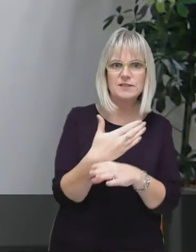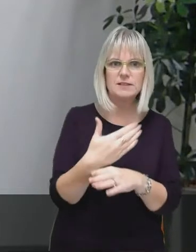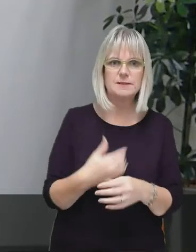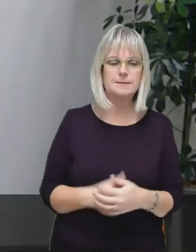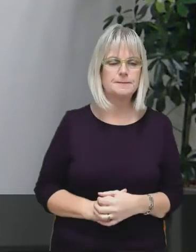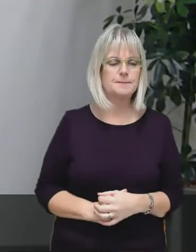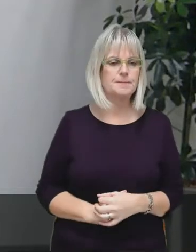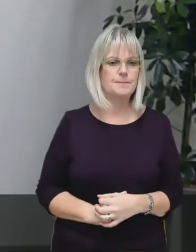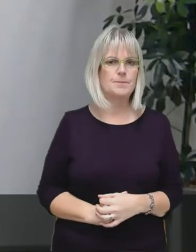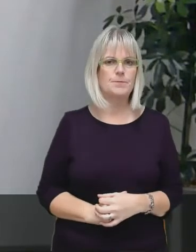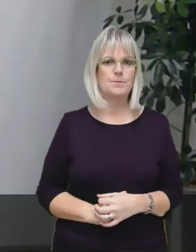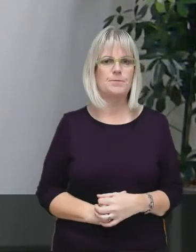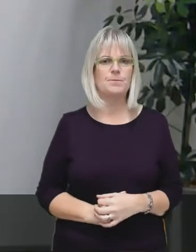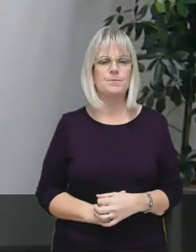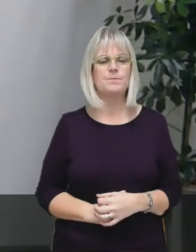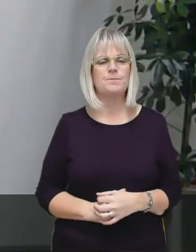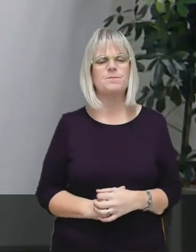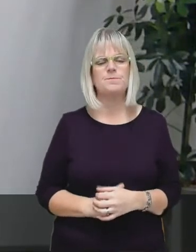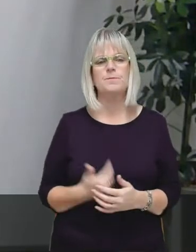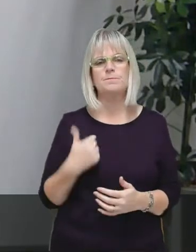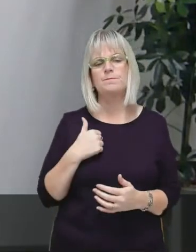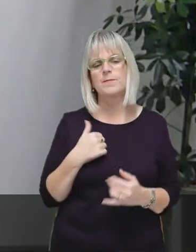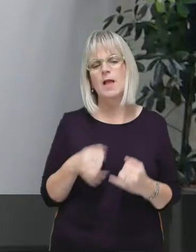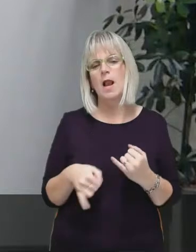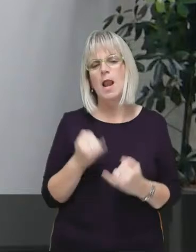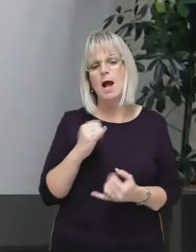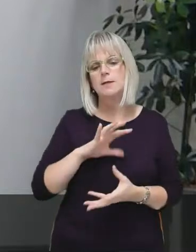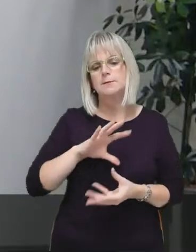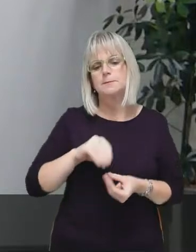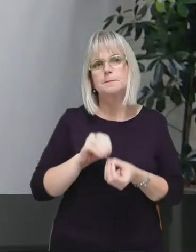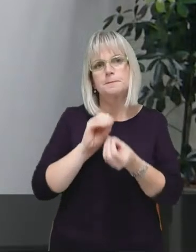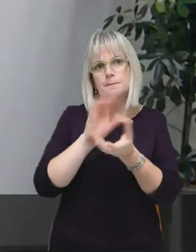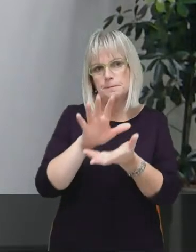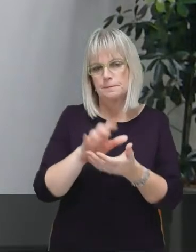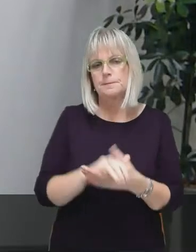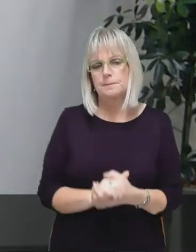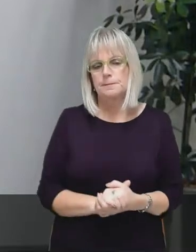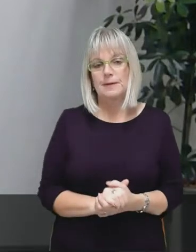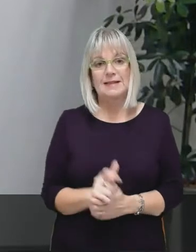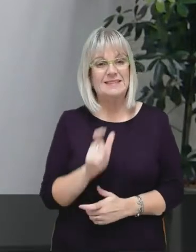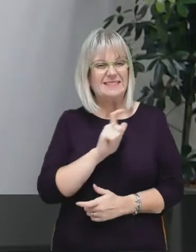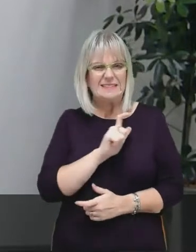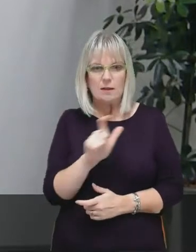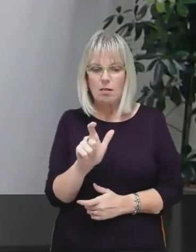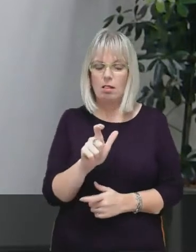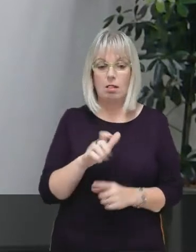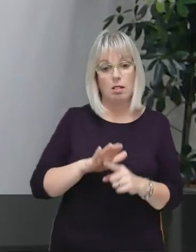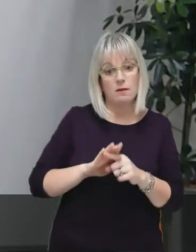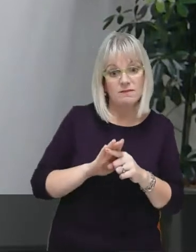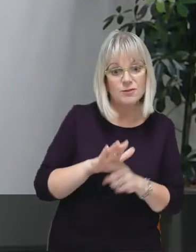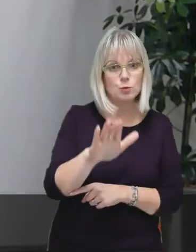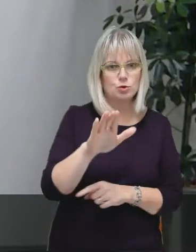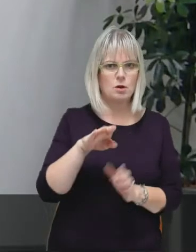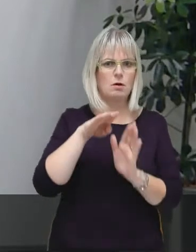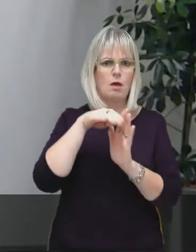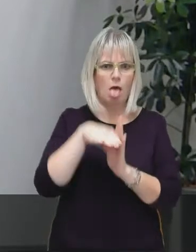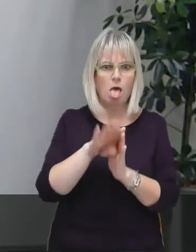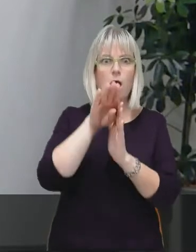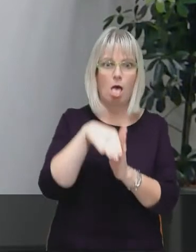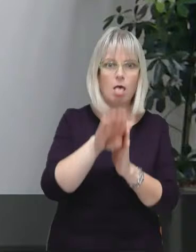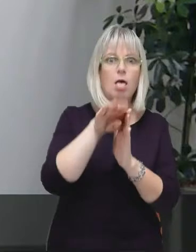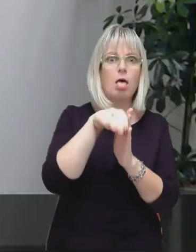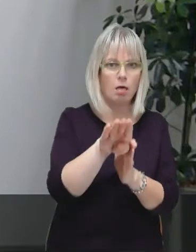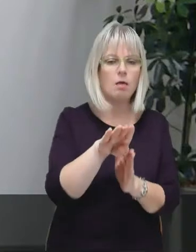this. We still face a bumpy road ahead and a government that's intent on making life